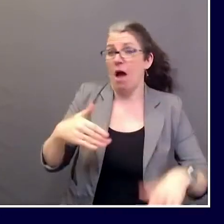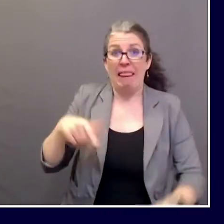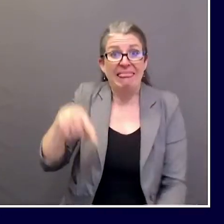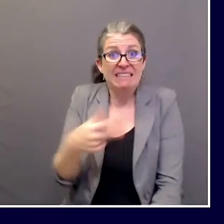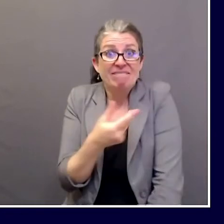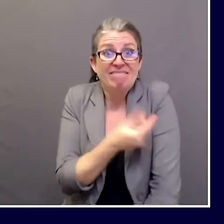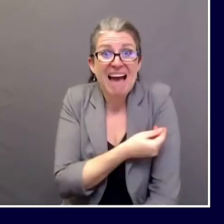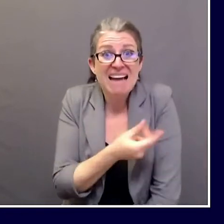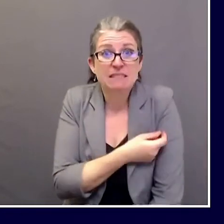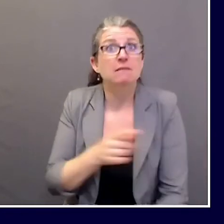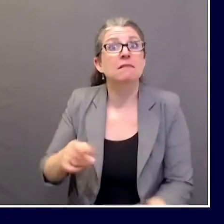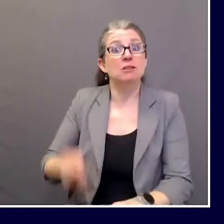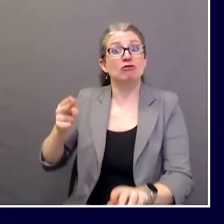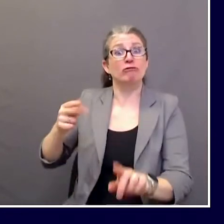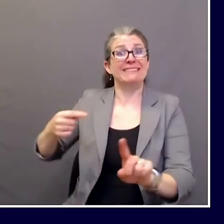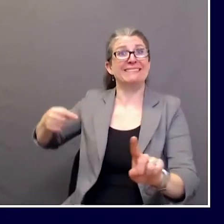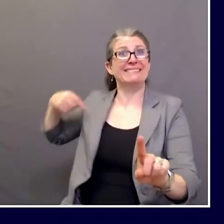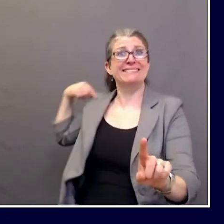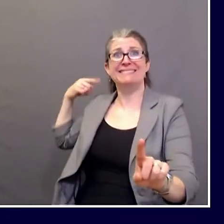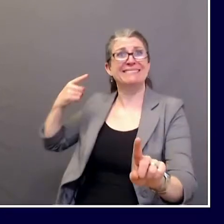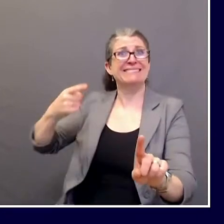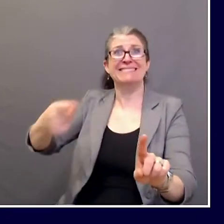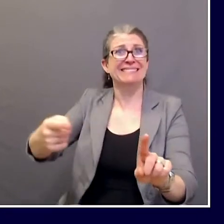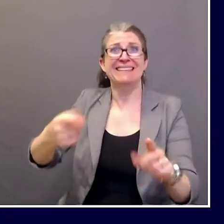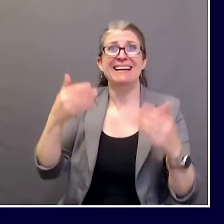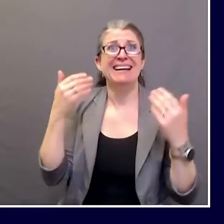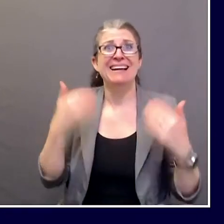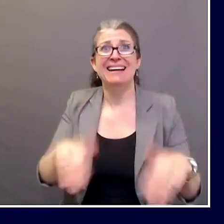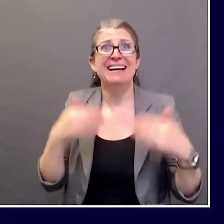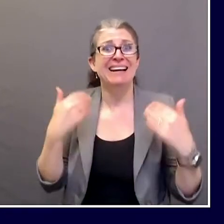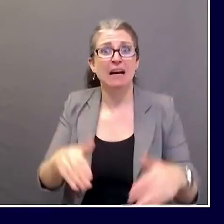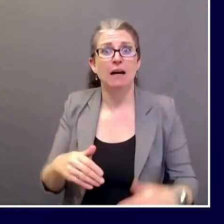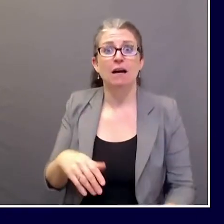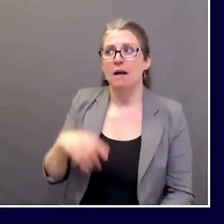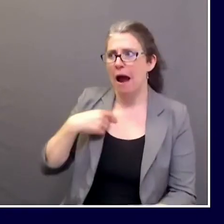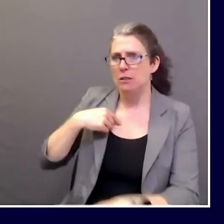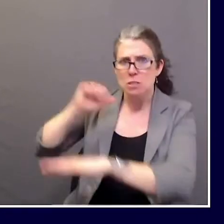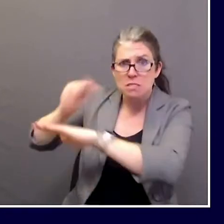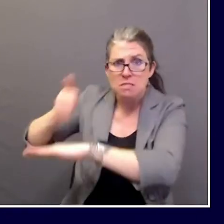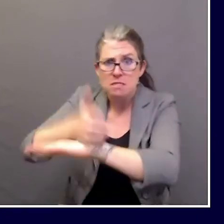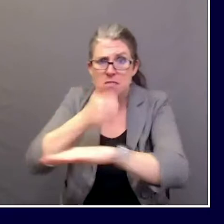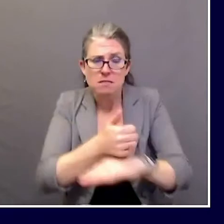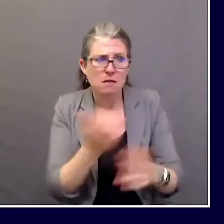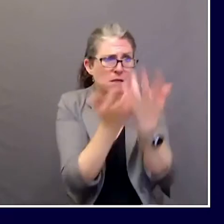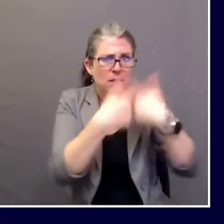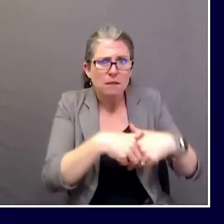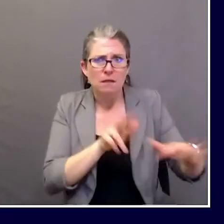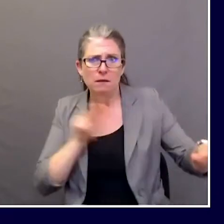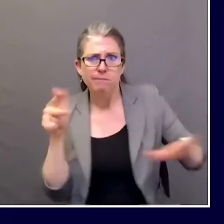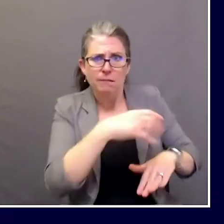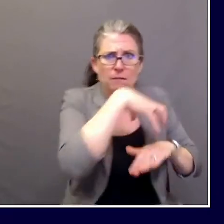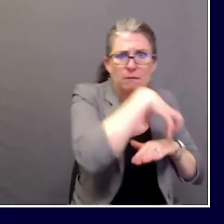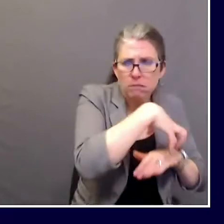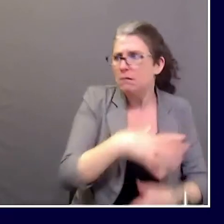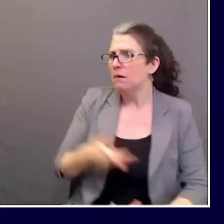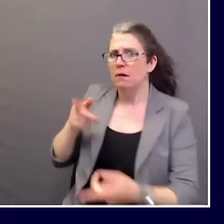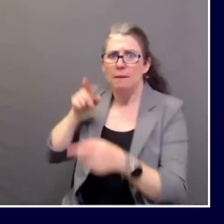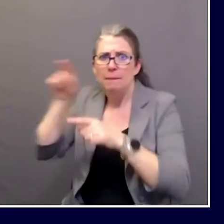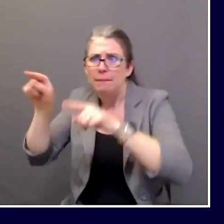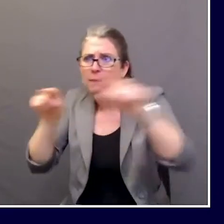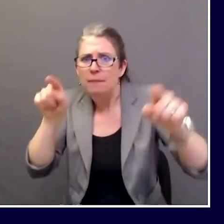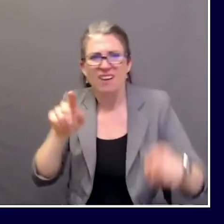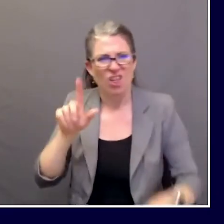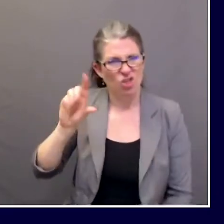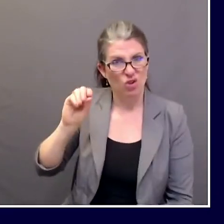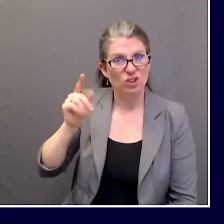generations. Stick with us. Logistical challenges like this one are to be expected. This is why,